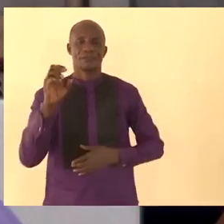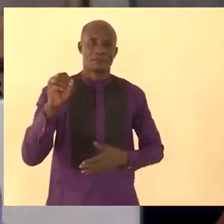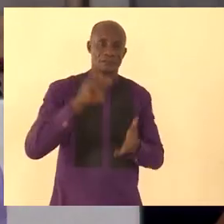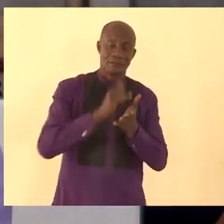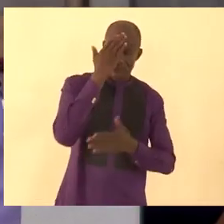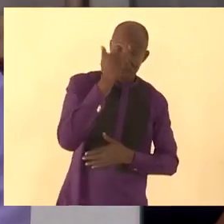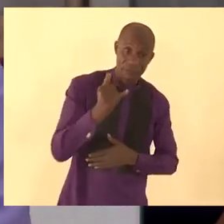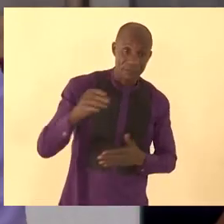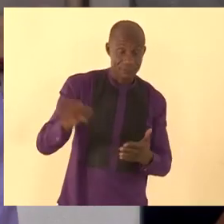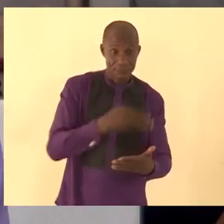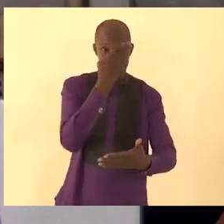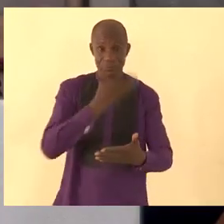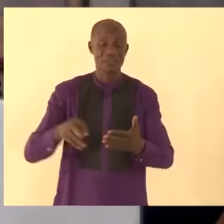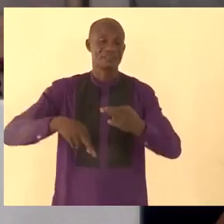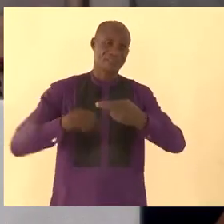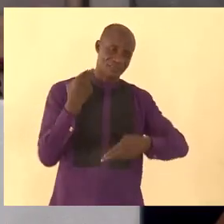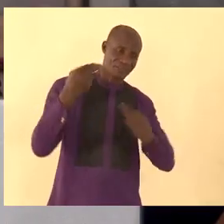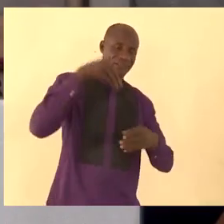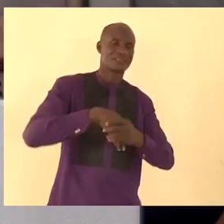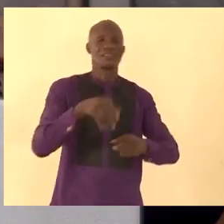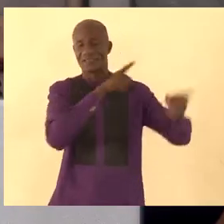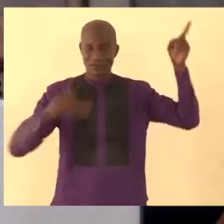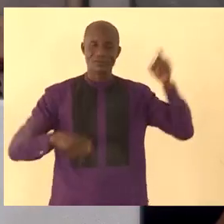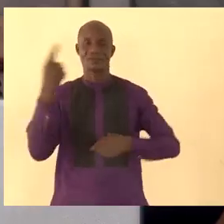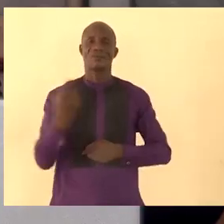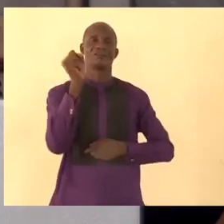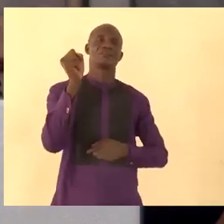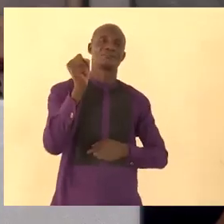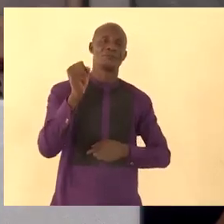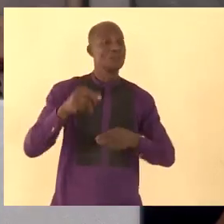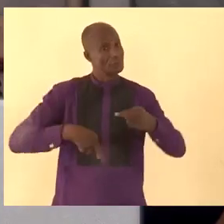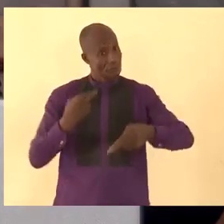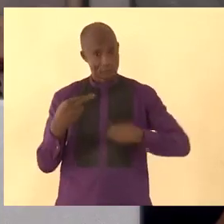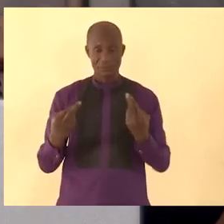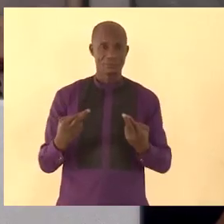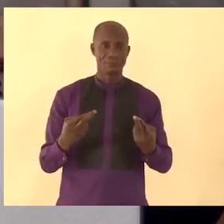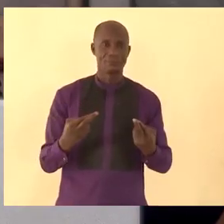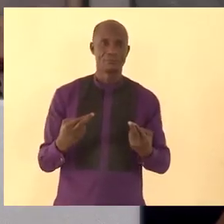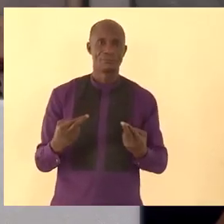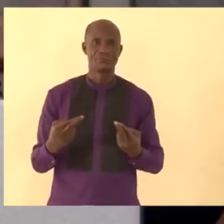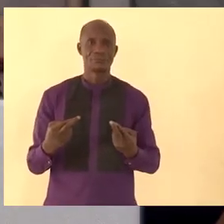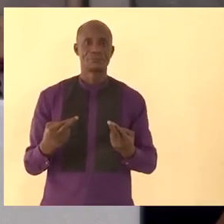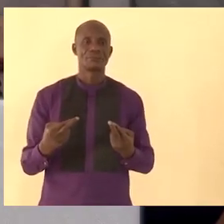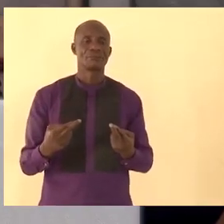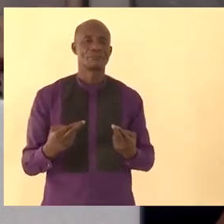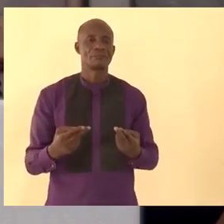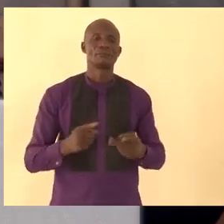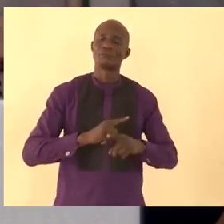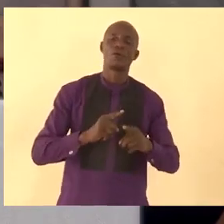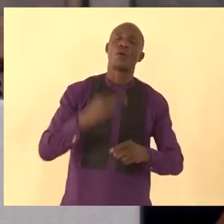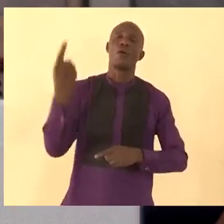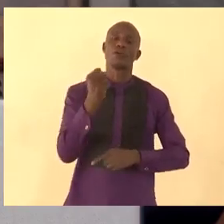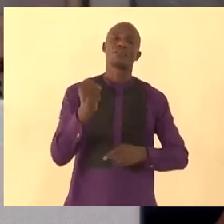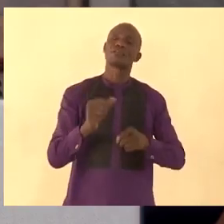So that's why that song that says, rejoice in the Lord, always say, rejoice. He didn't just say rejoice always, but rejoice